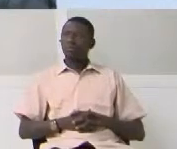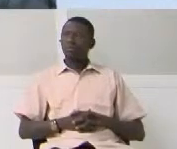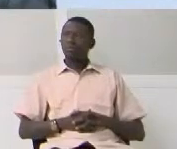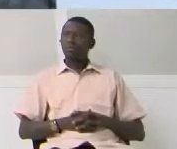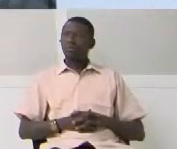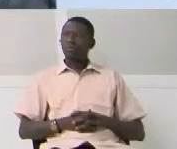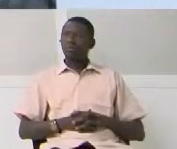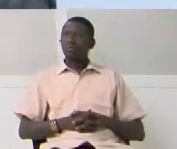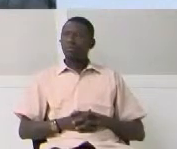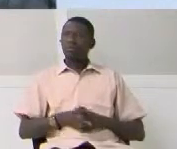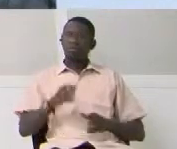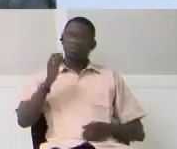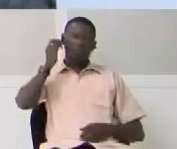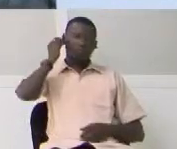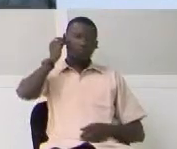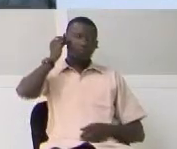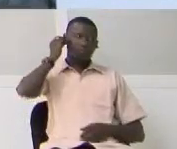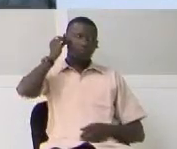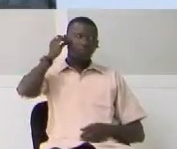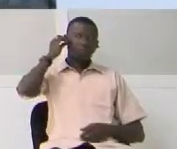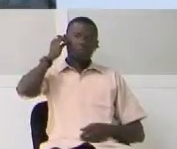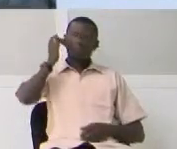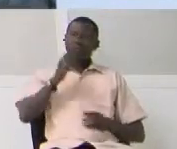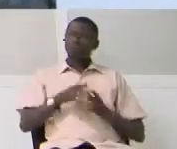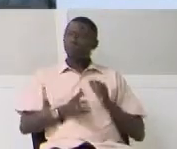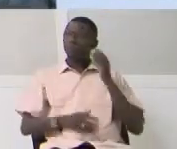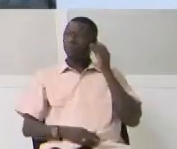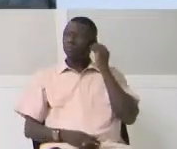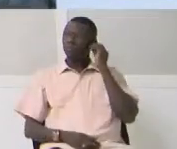I do not know how I would have ended with them there. Why?